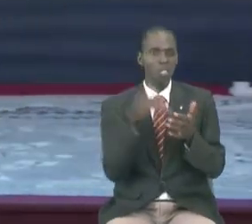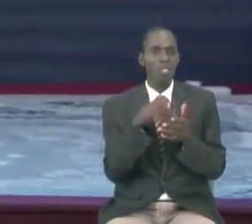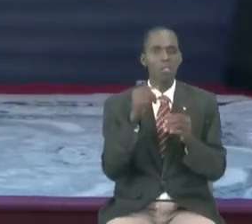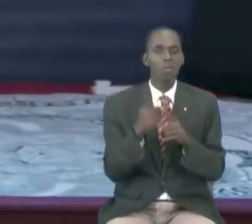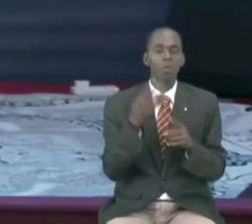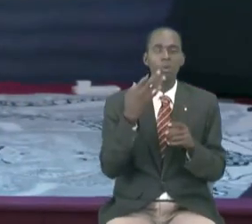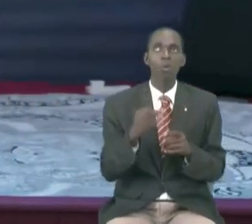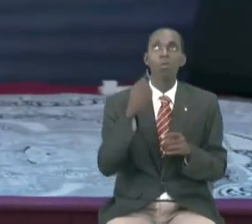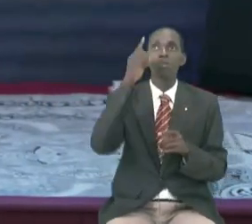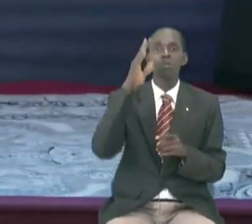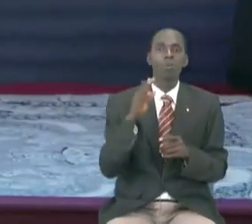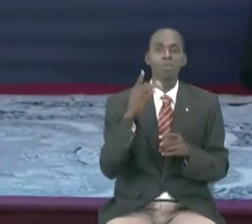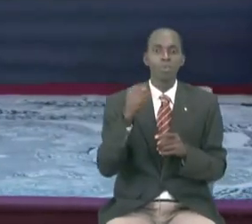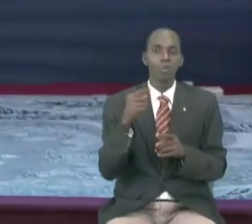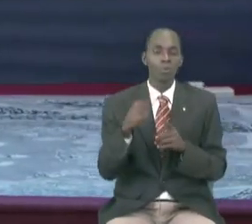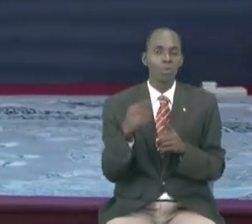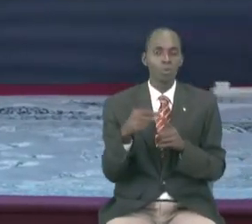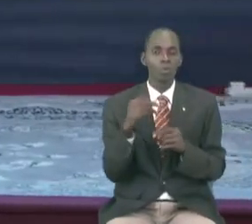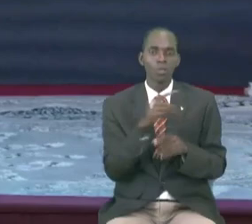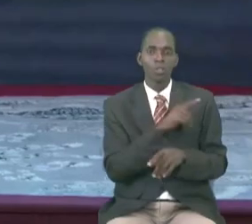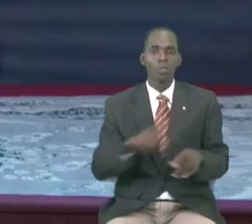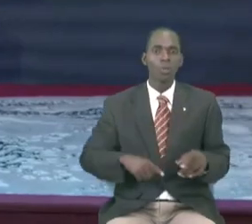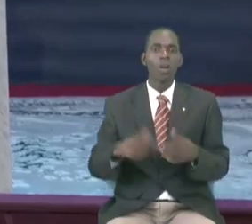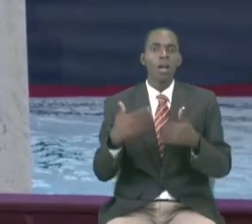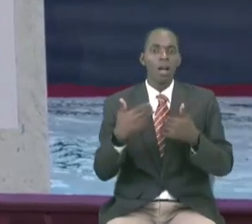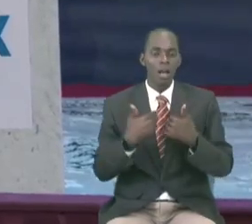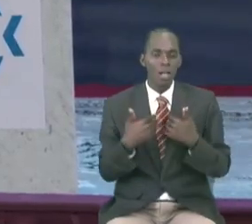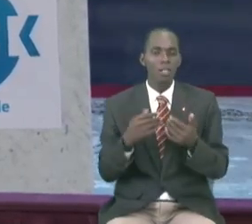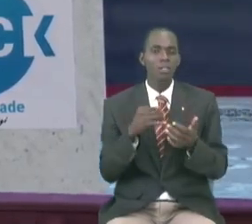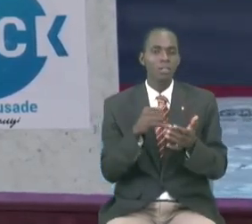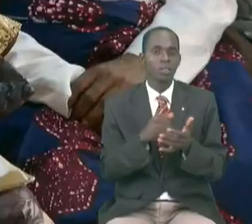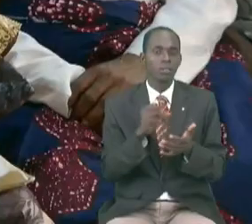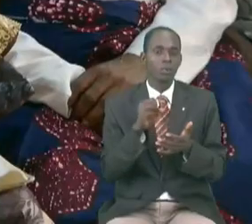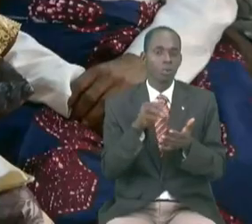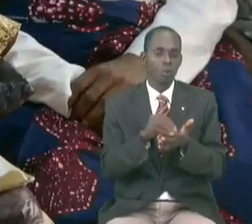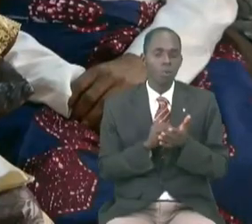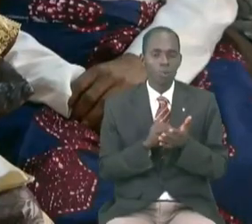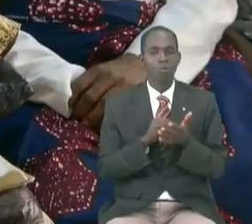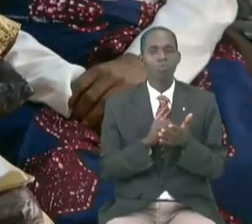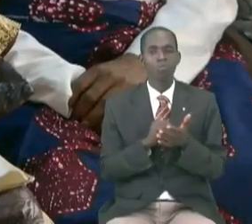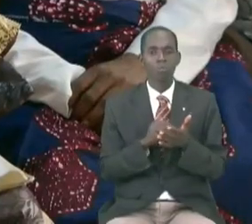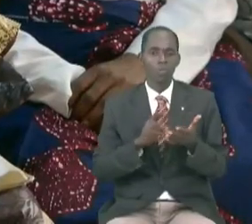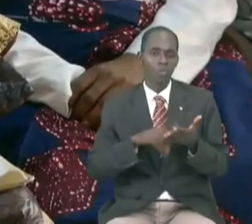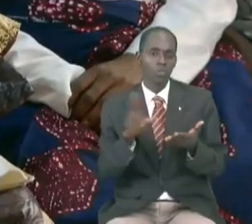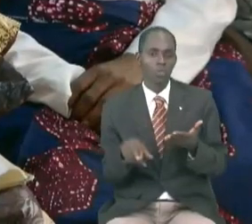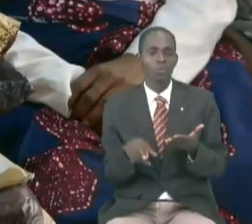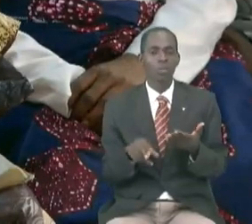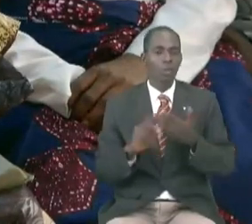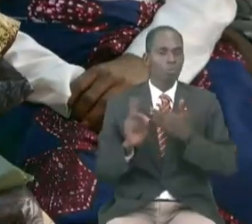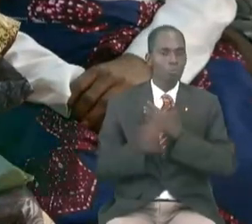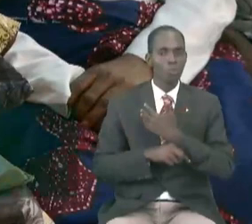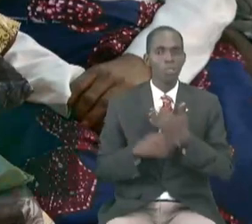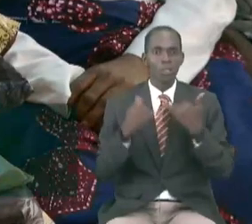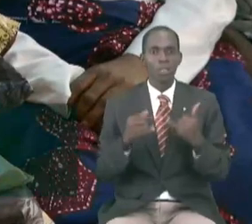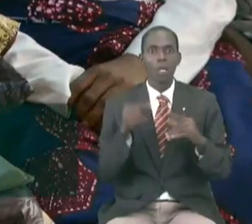2. Point number 2 here, we're looking at the supplication under is